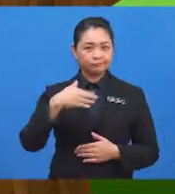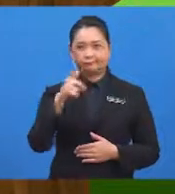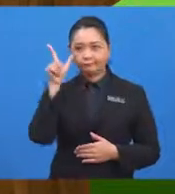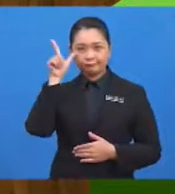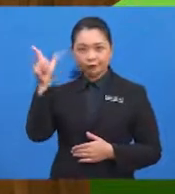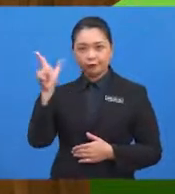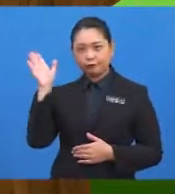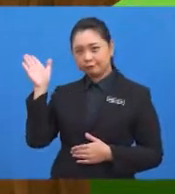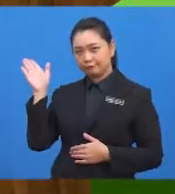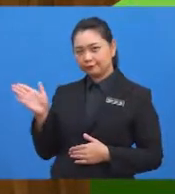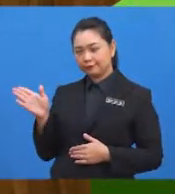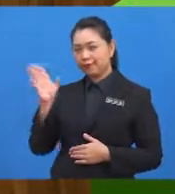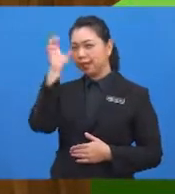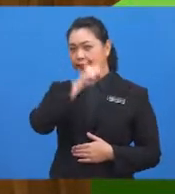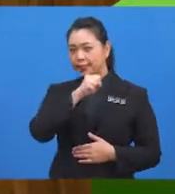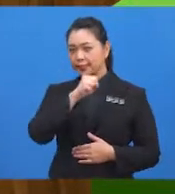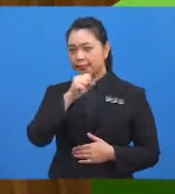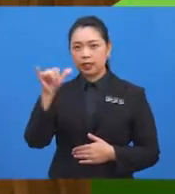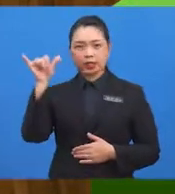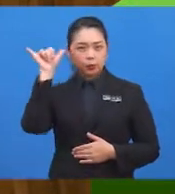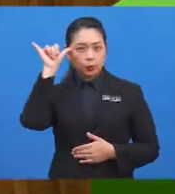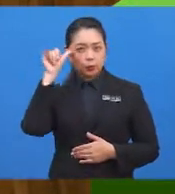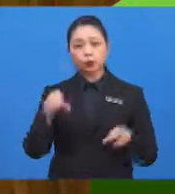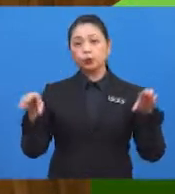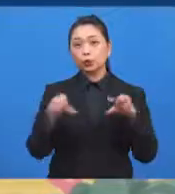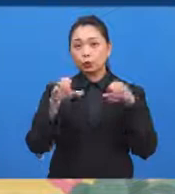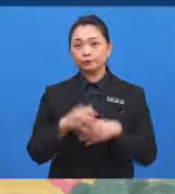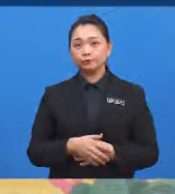look, can you guess what Yolo is doing?